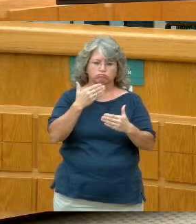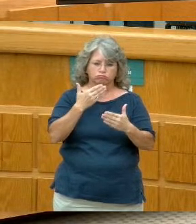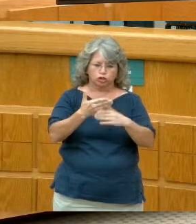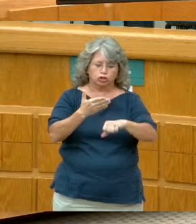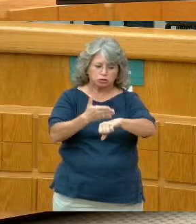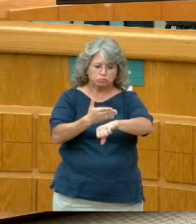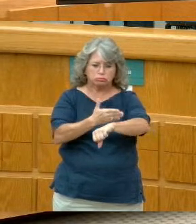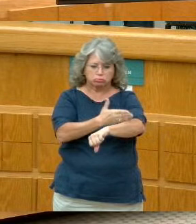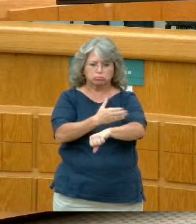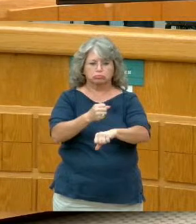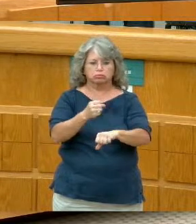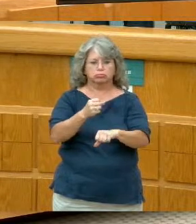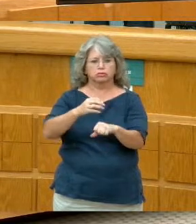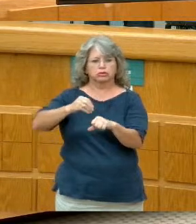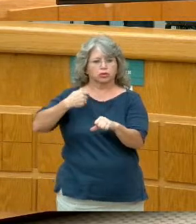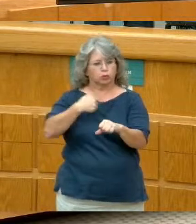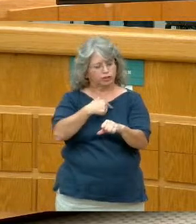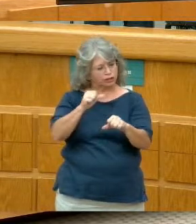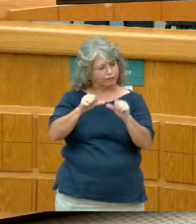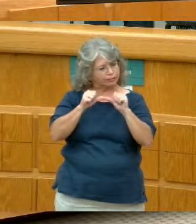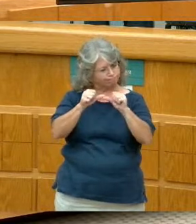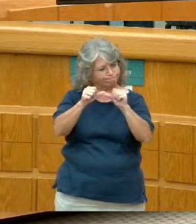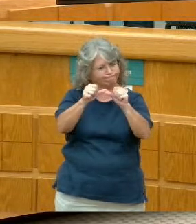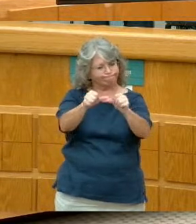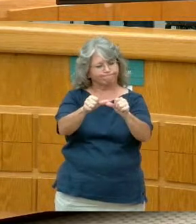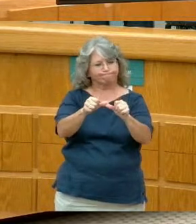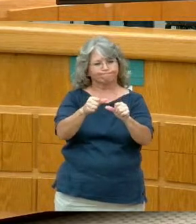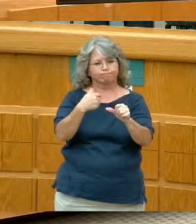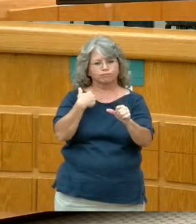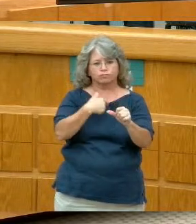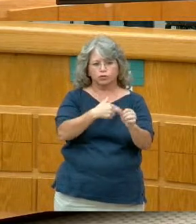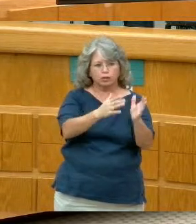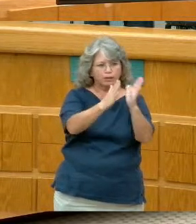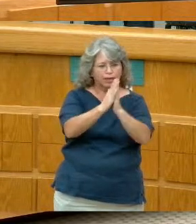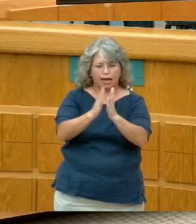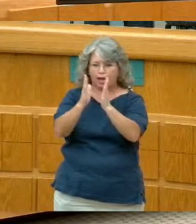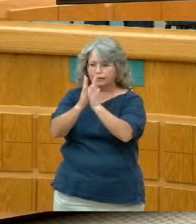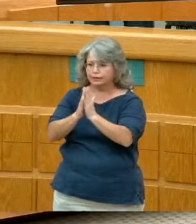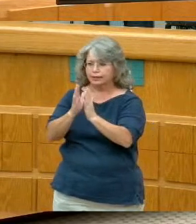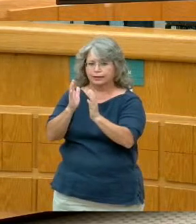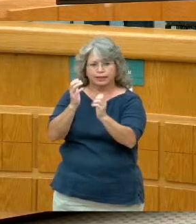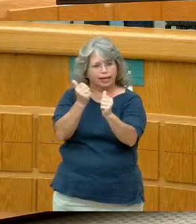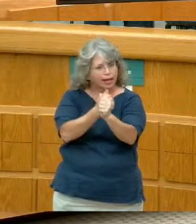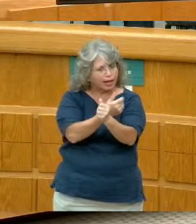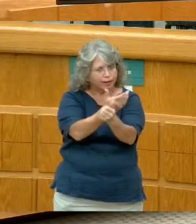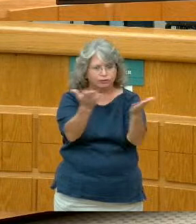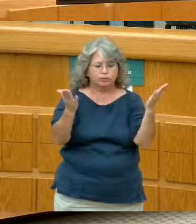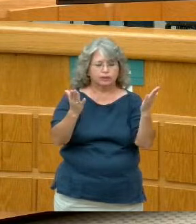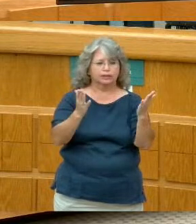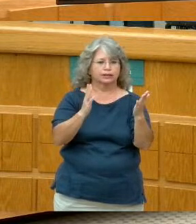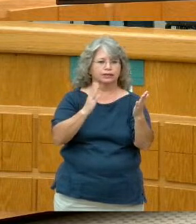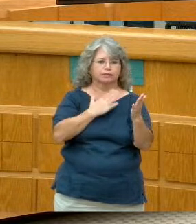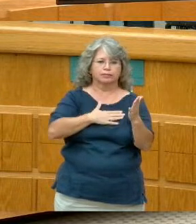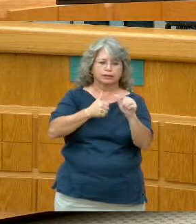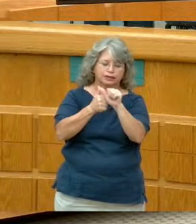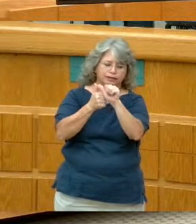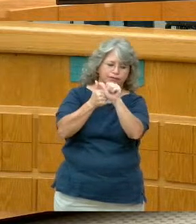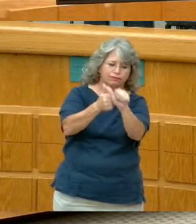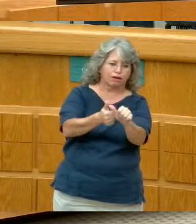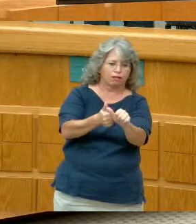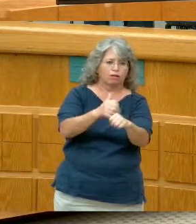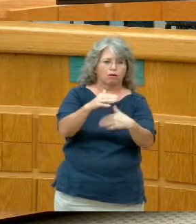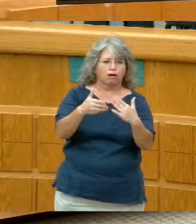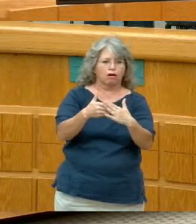to do that, we've been asking everyone to abide by the protocol of the rules and regulations of